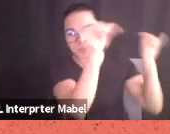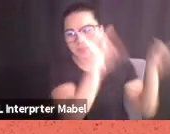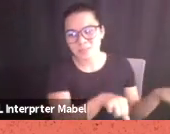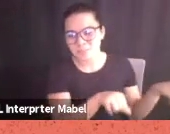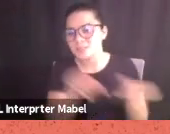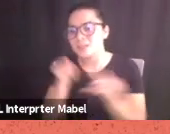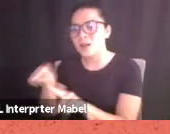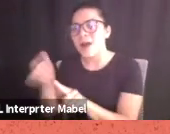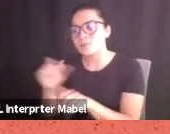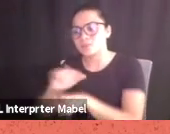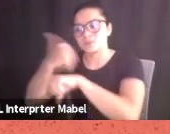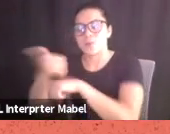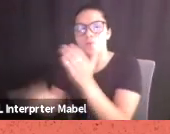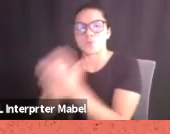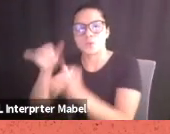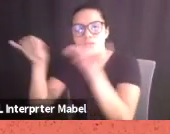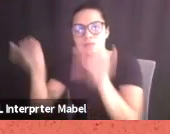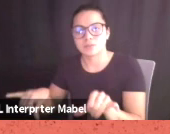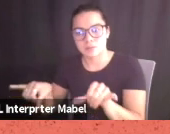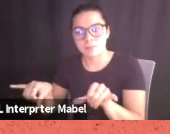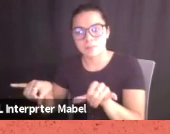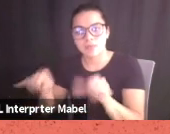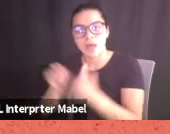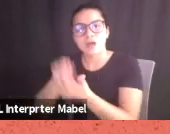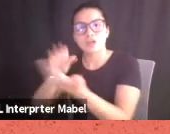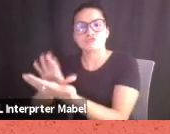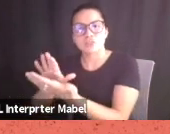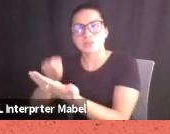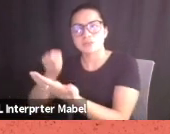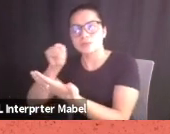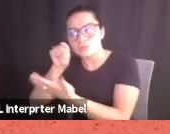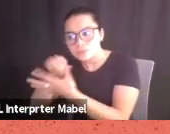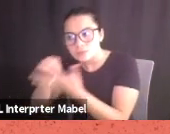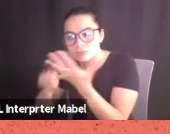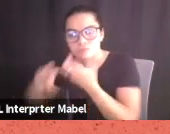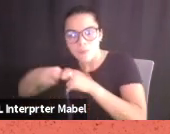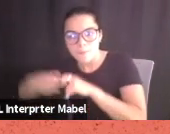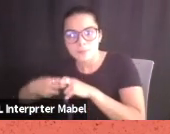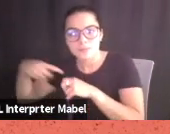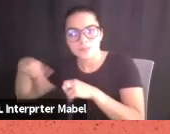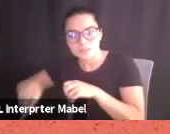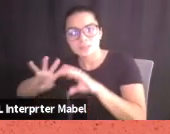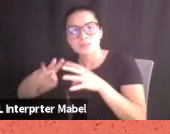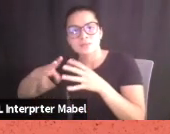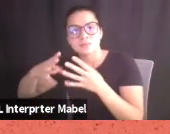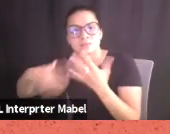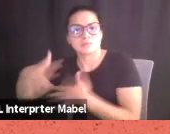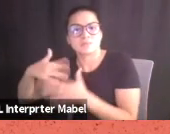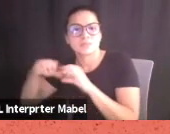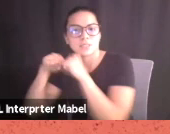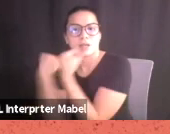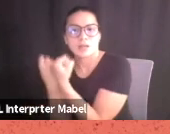And fundamentally, how do we address what brought this man to my car that evening?